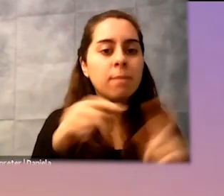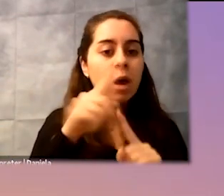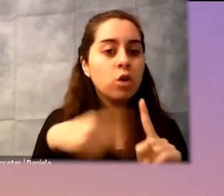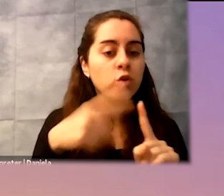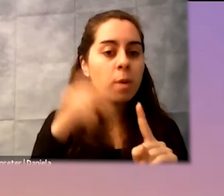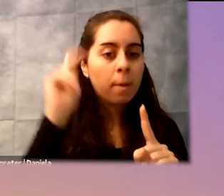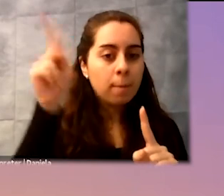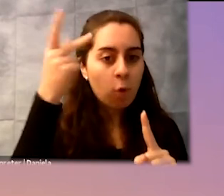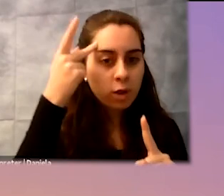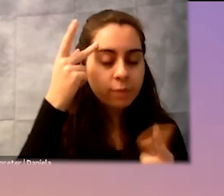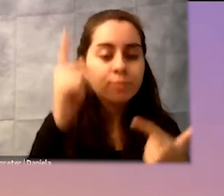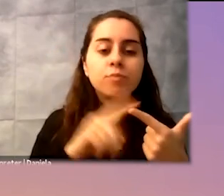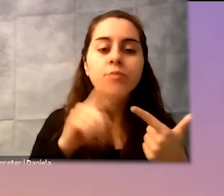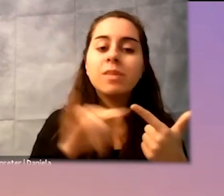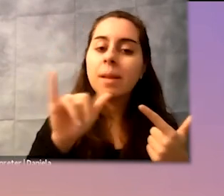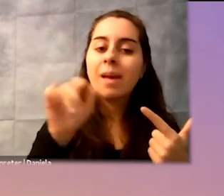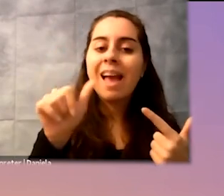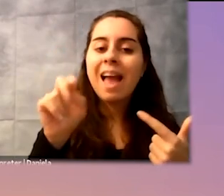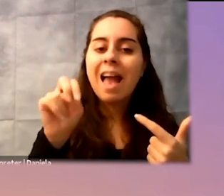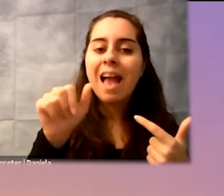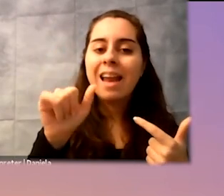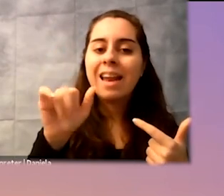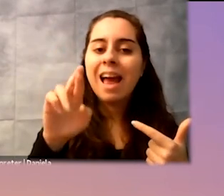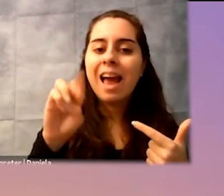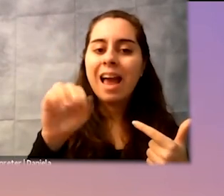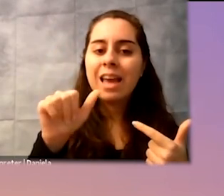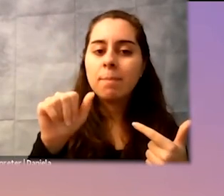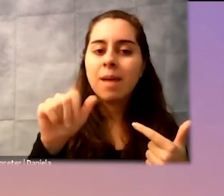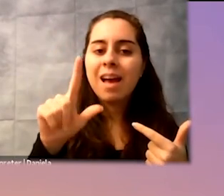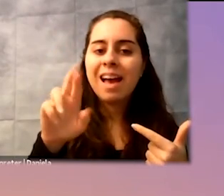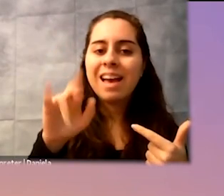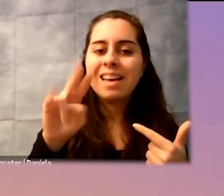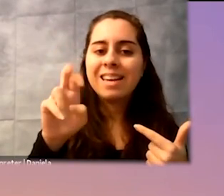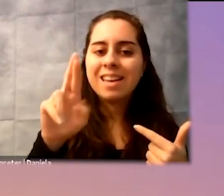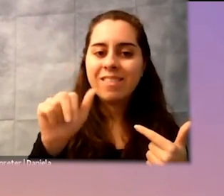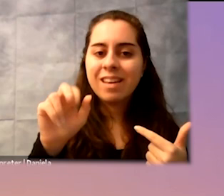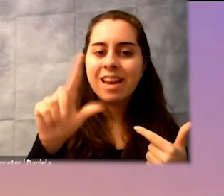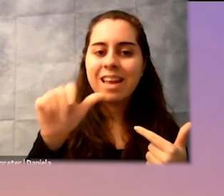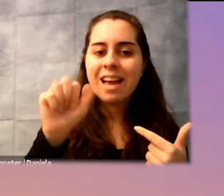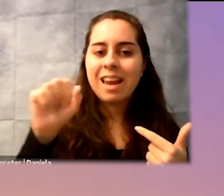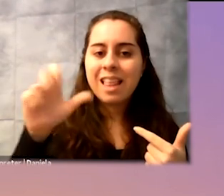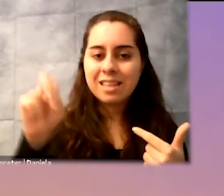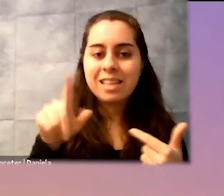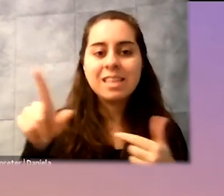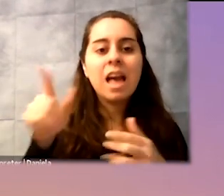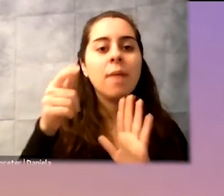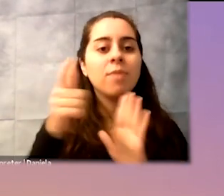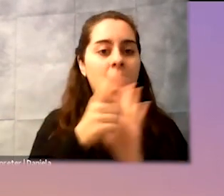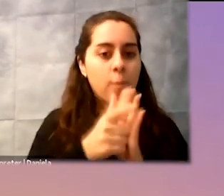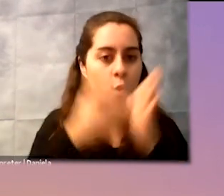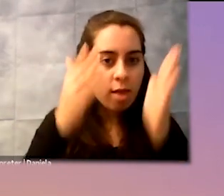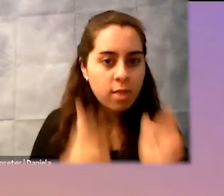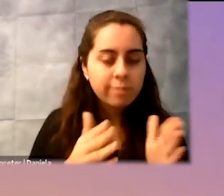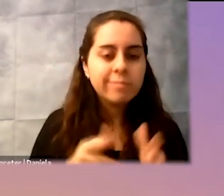Ana Irma Rivera Lassén, who is a lawyer, feminist activist, and human rights advocate. Her activism has